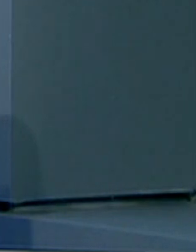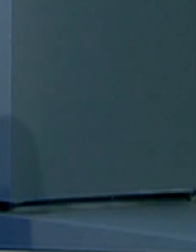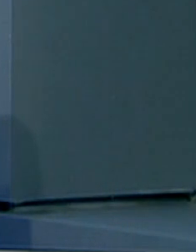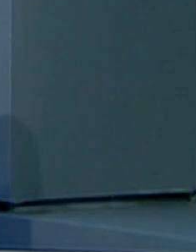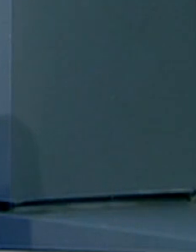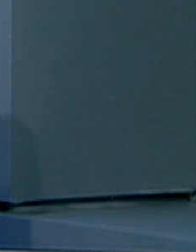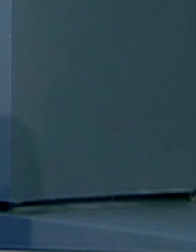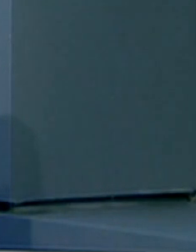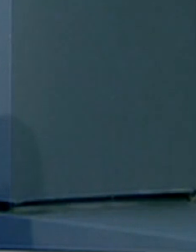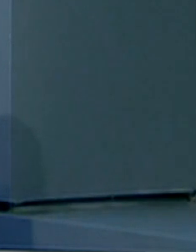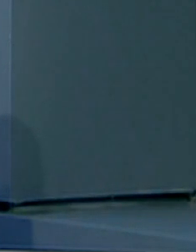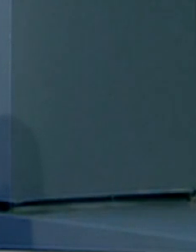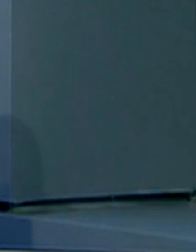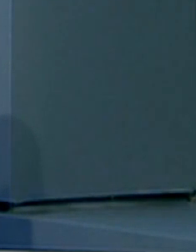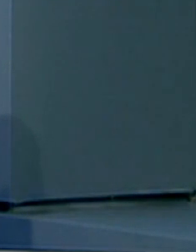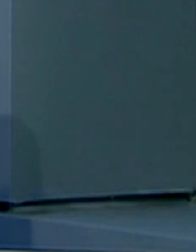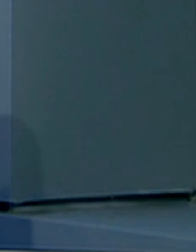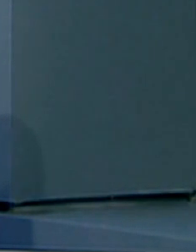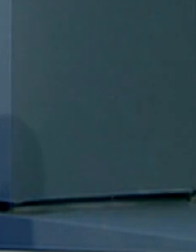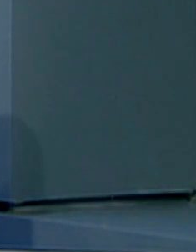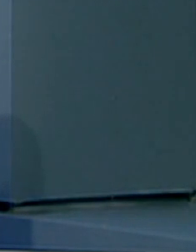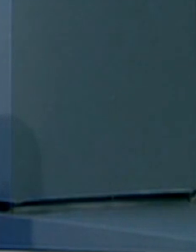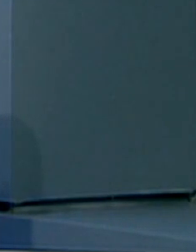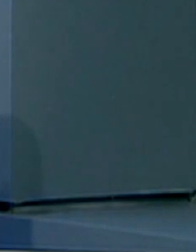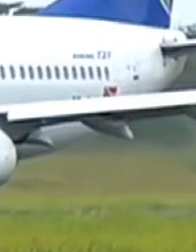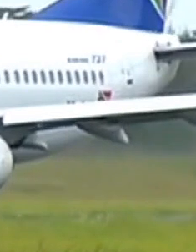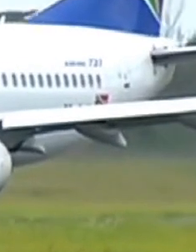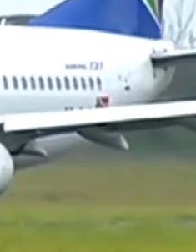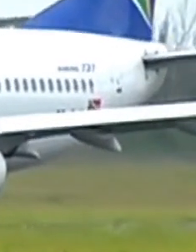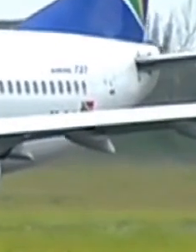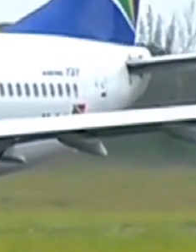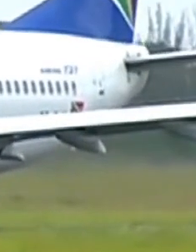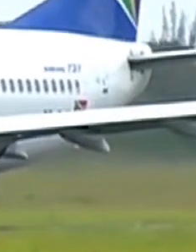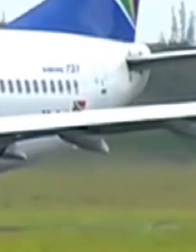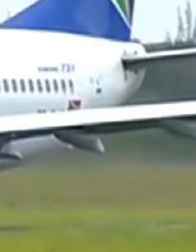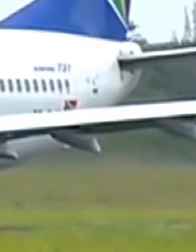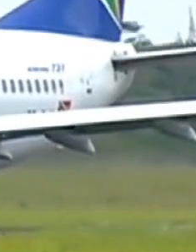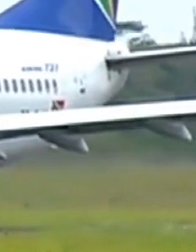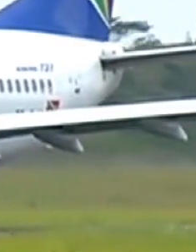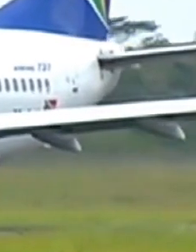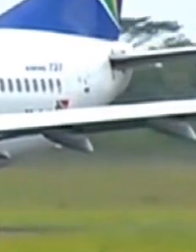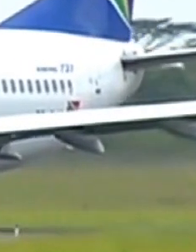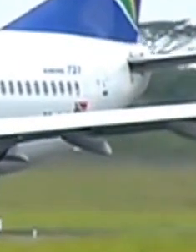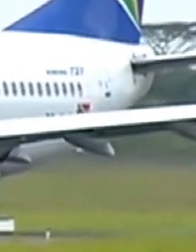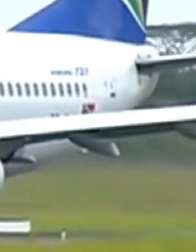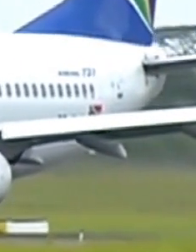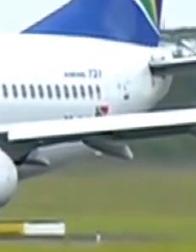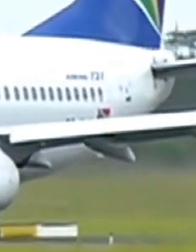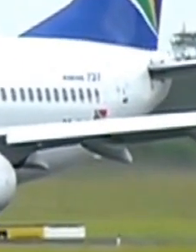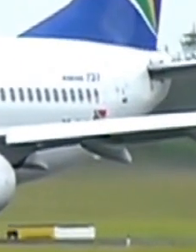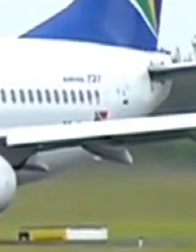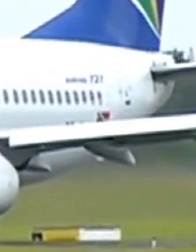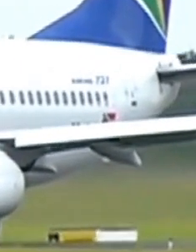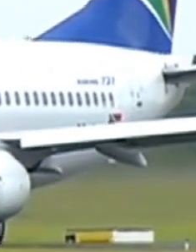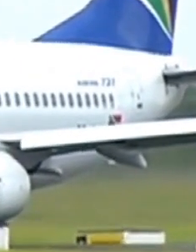shock over Mboweni and National Treasury statement that SAA and SA Express should be closed down. Unions have rejected